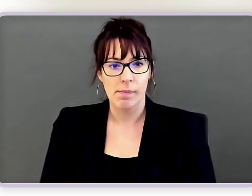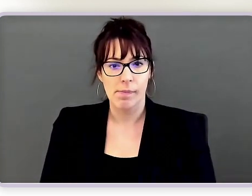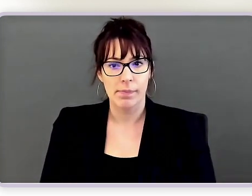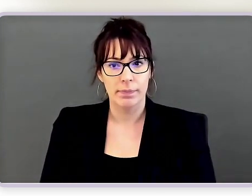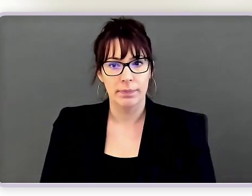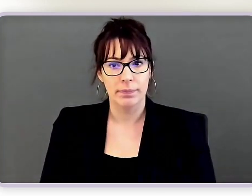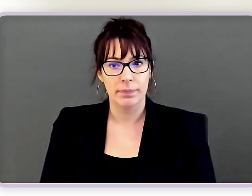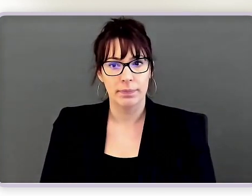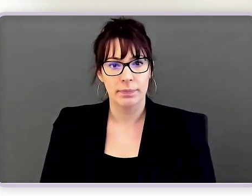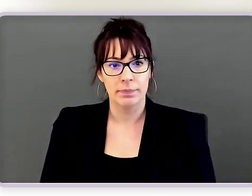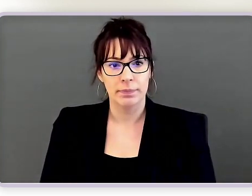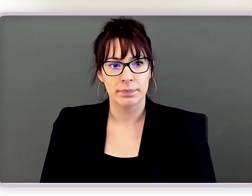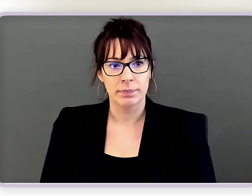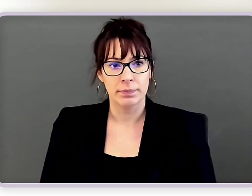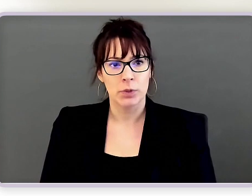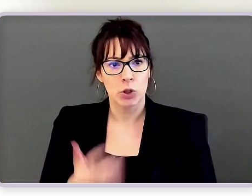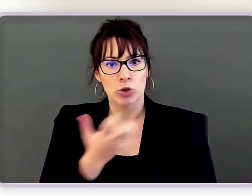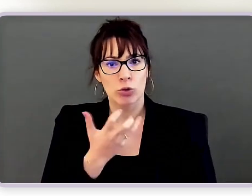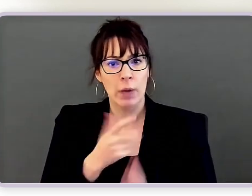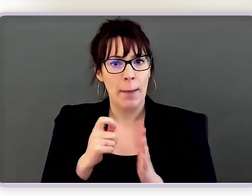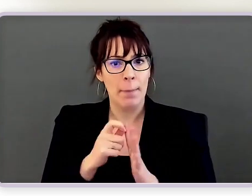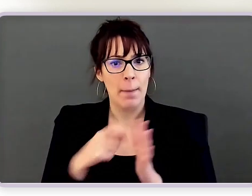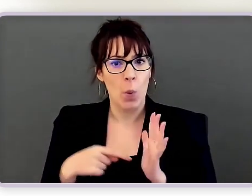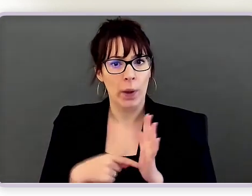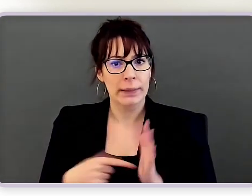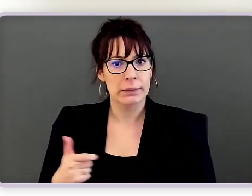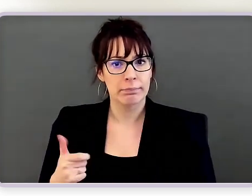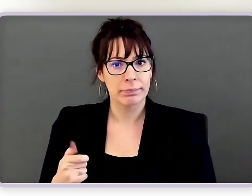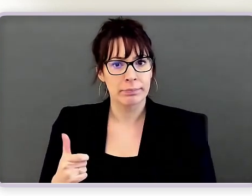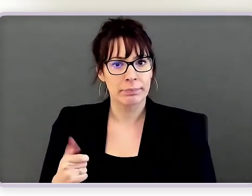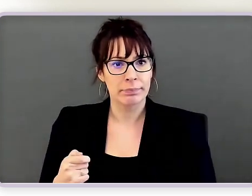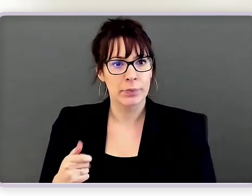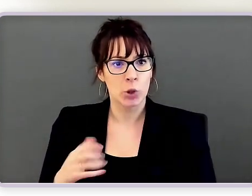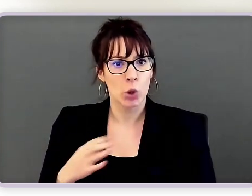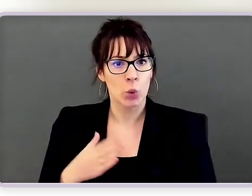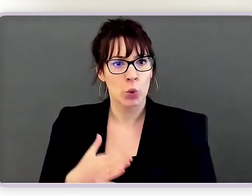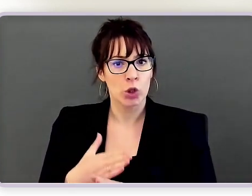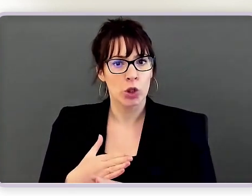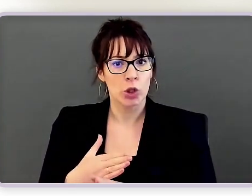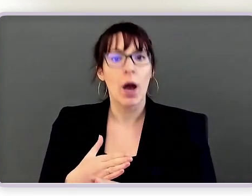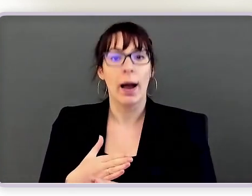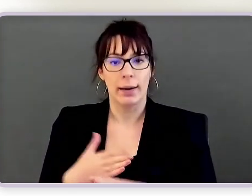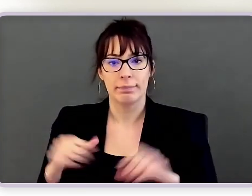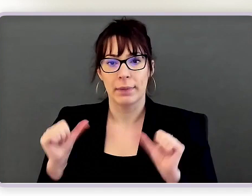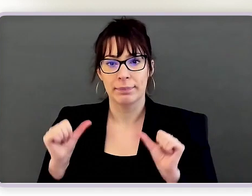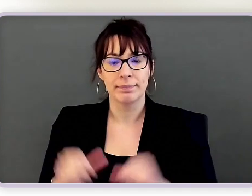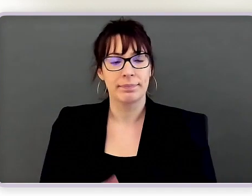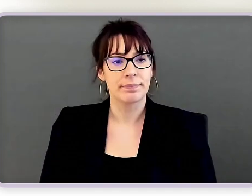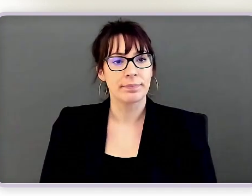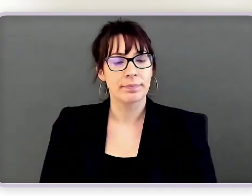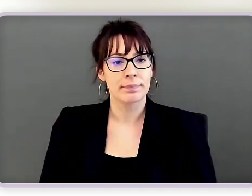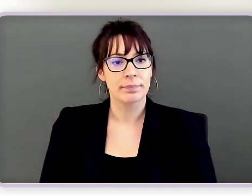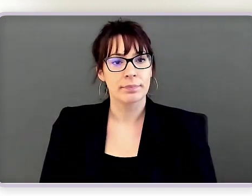My clicker's not working if there's a technical person there. Connection lost. Yeah. What other